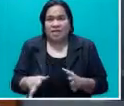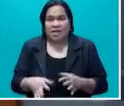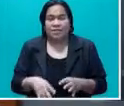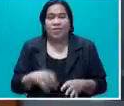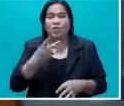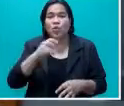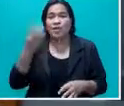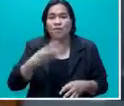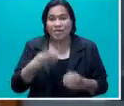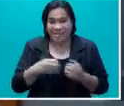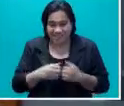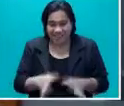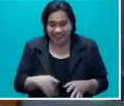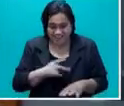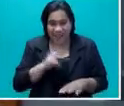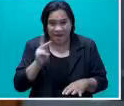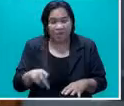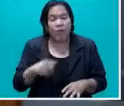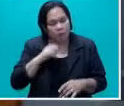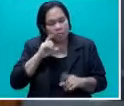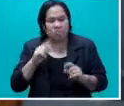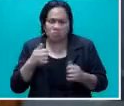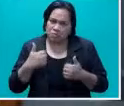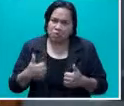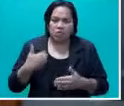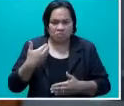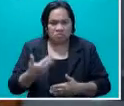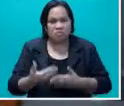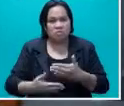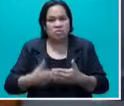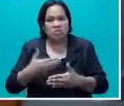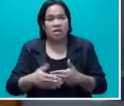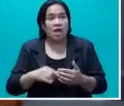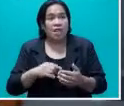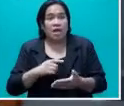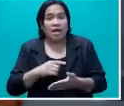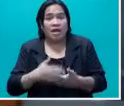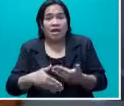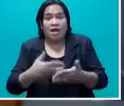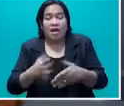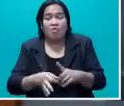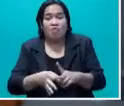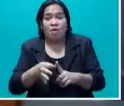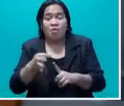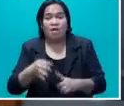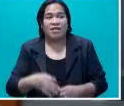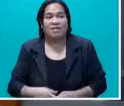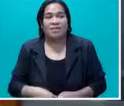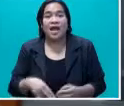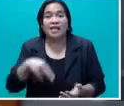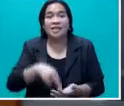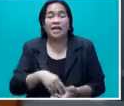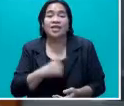in 2014, we were doing very well. And then as we progressed, standing